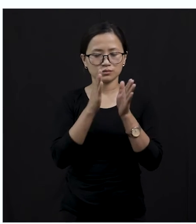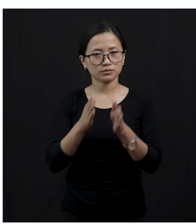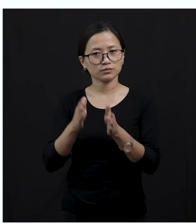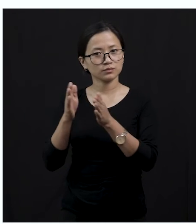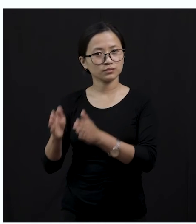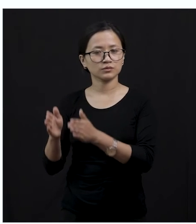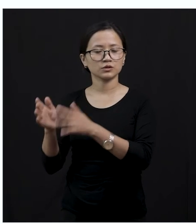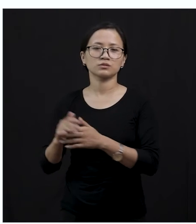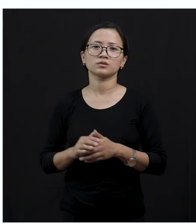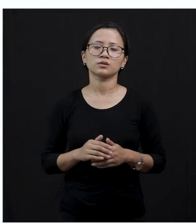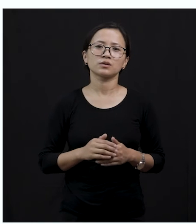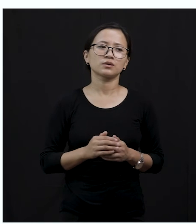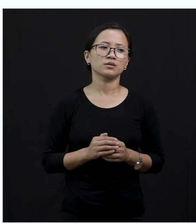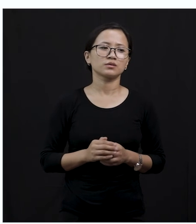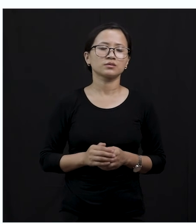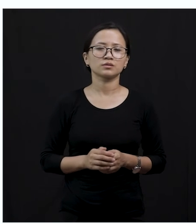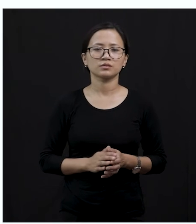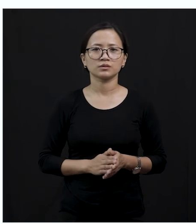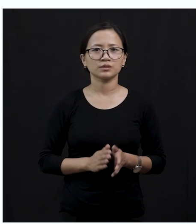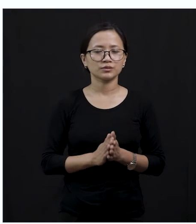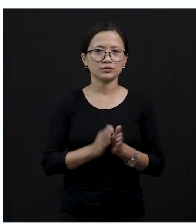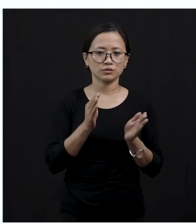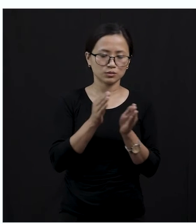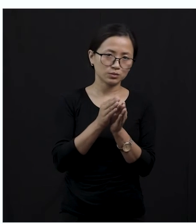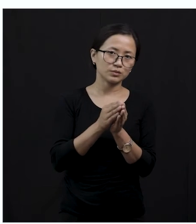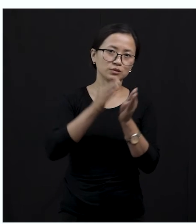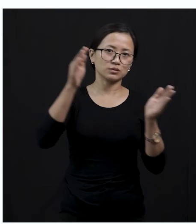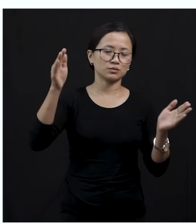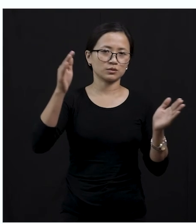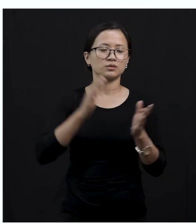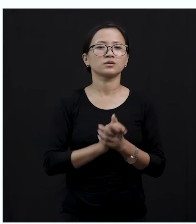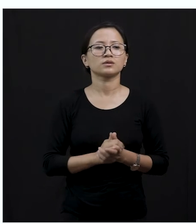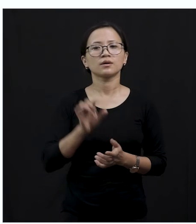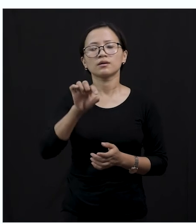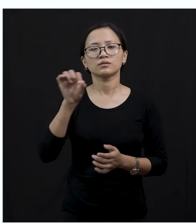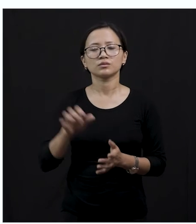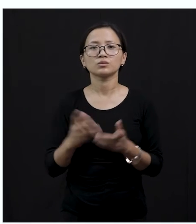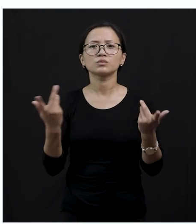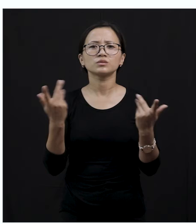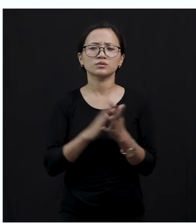arrange these three in ascending order. So identify